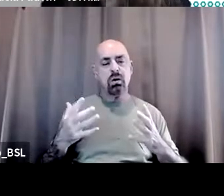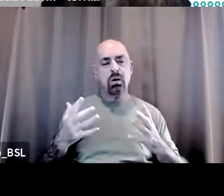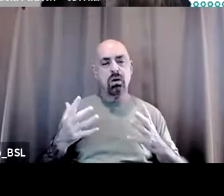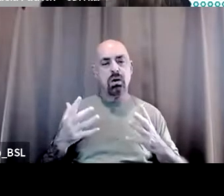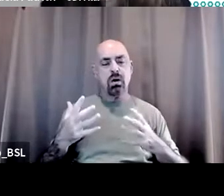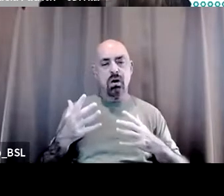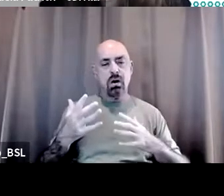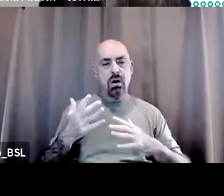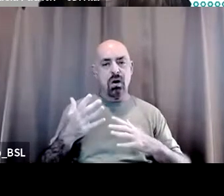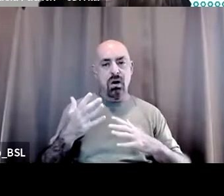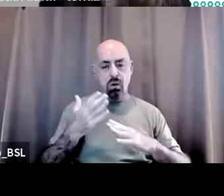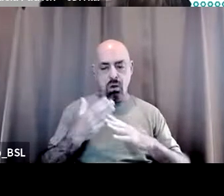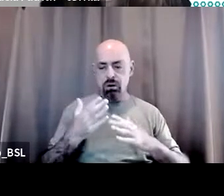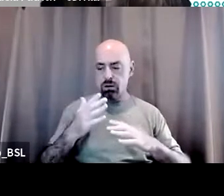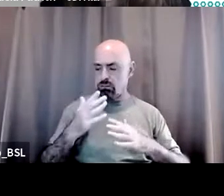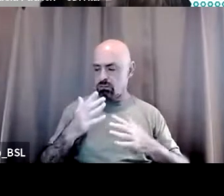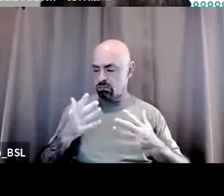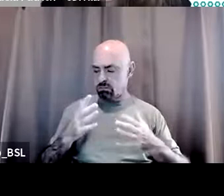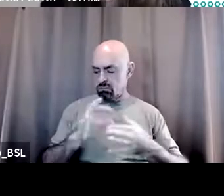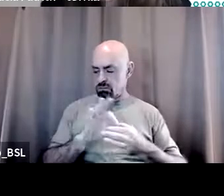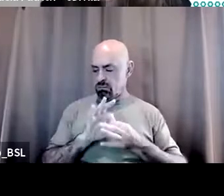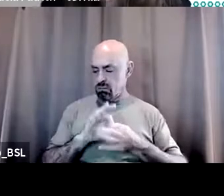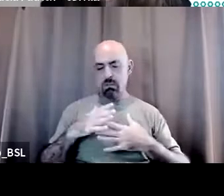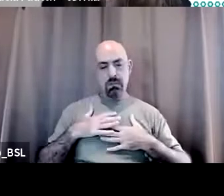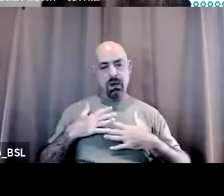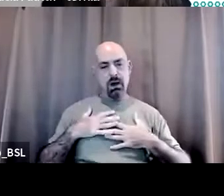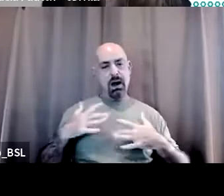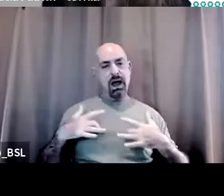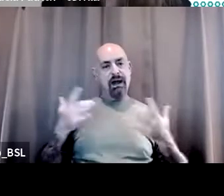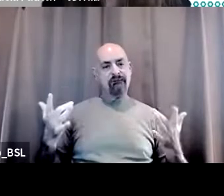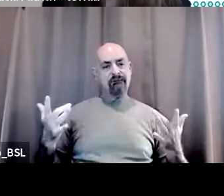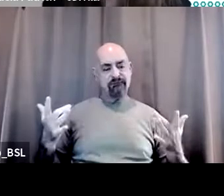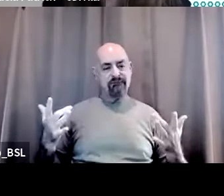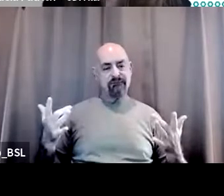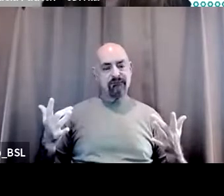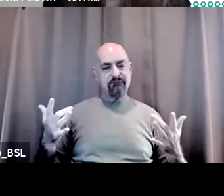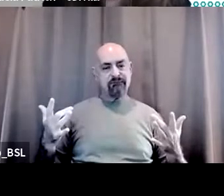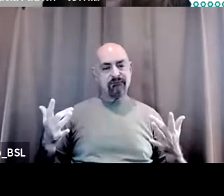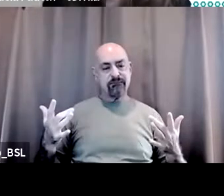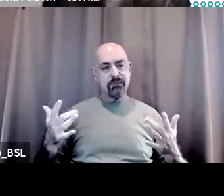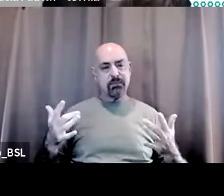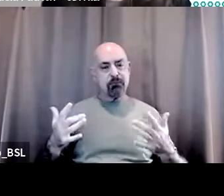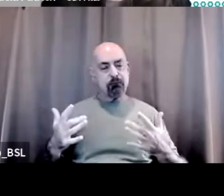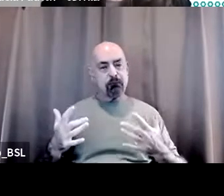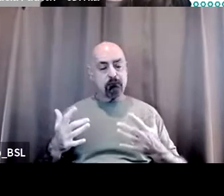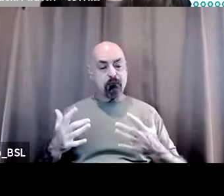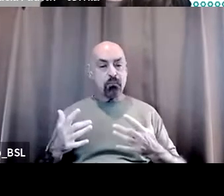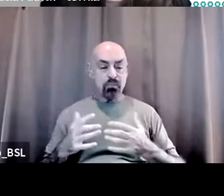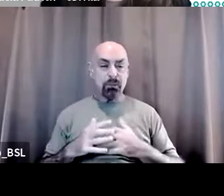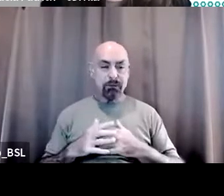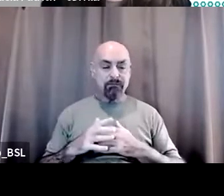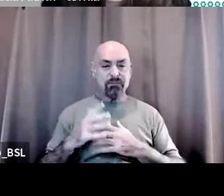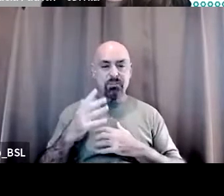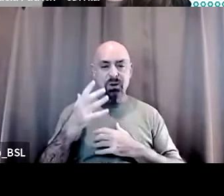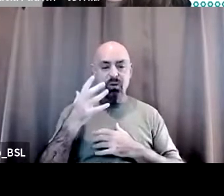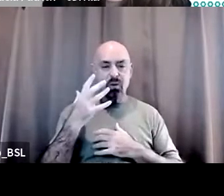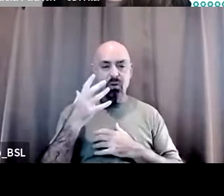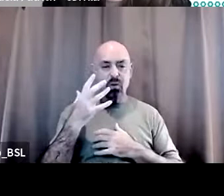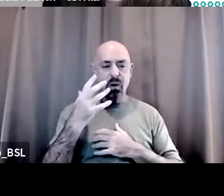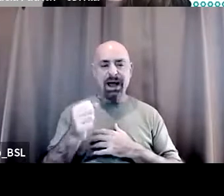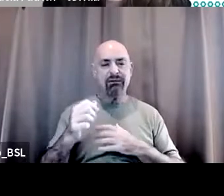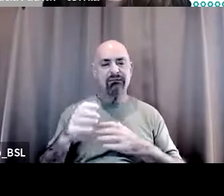on their lives. This is and we have a pool